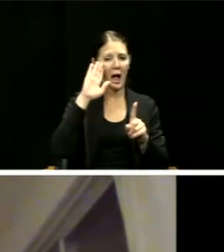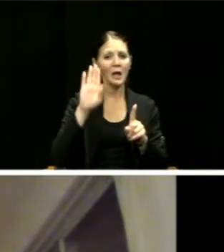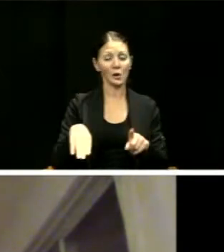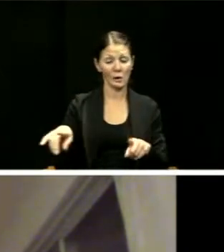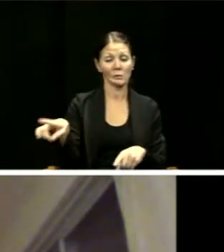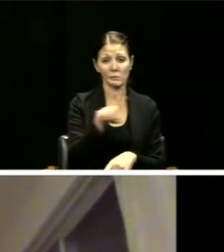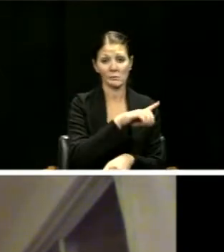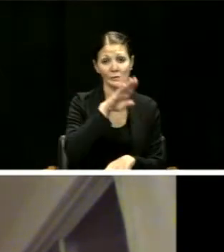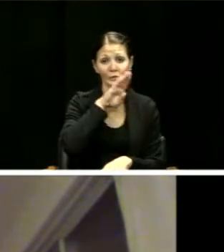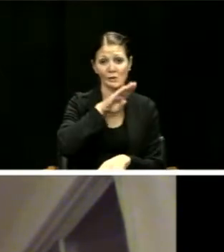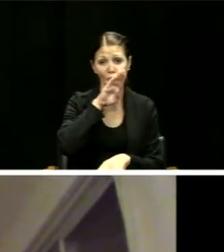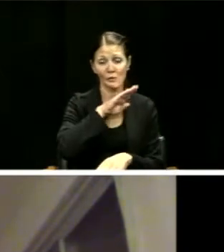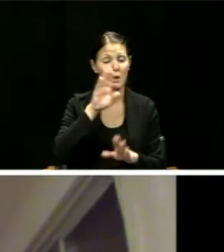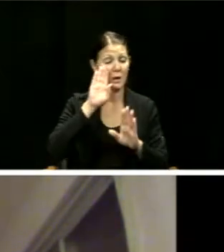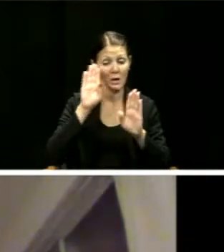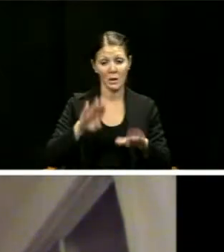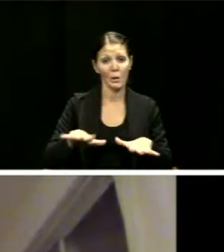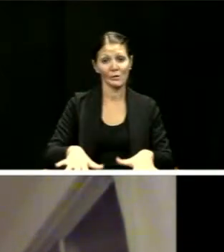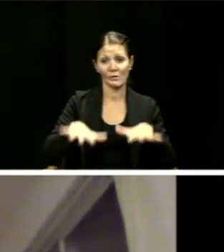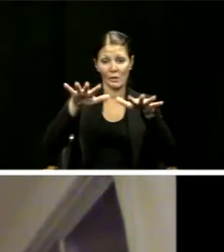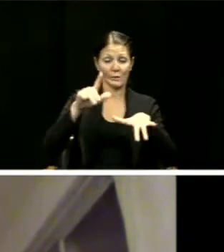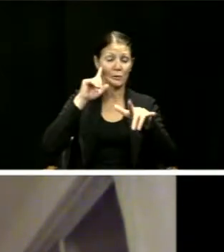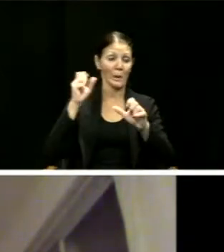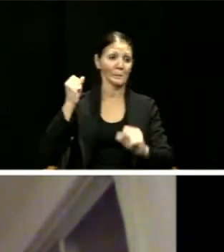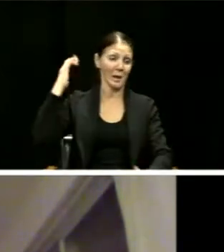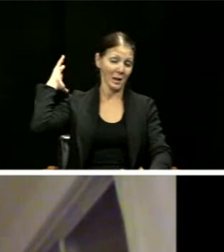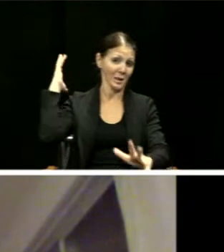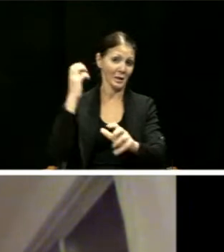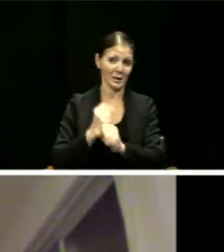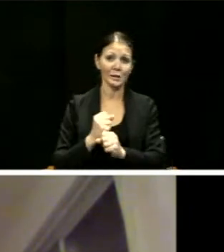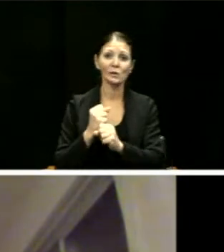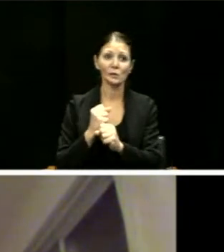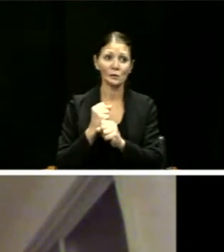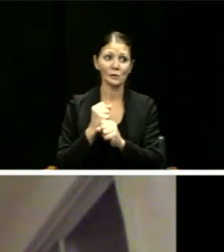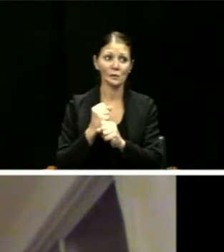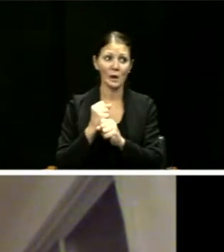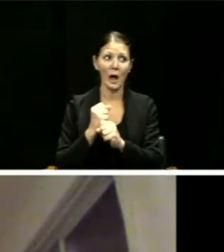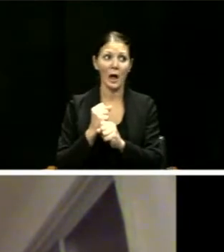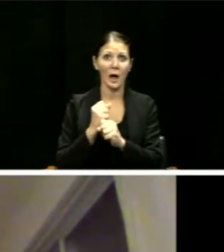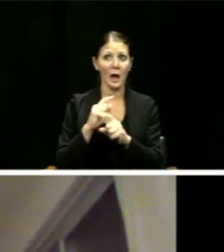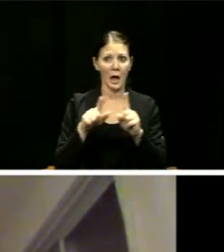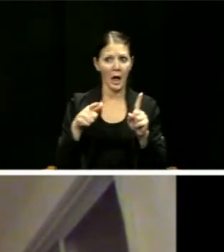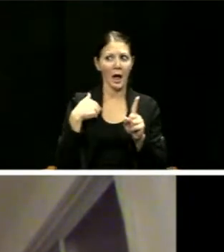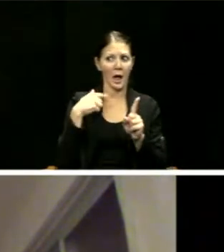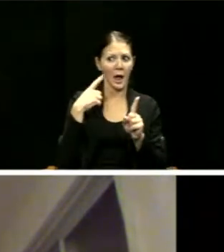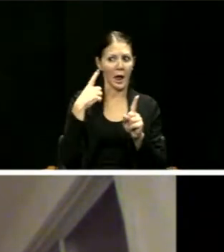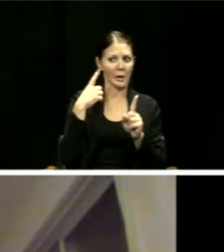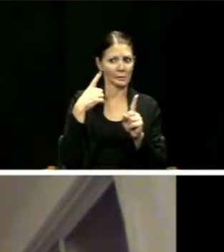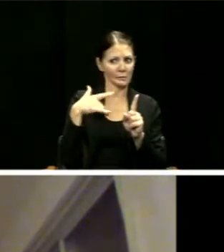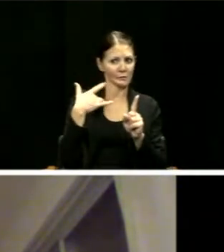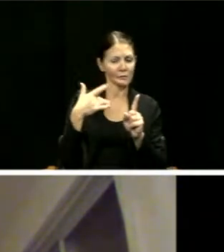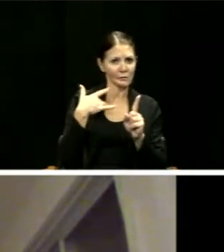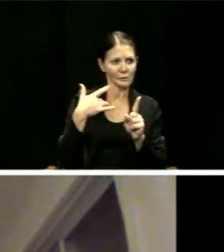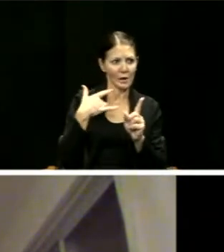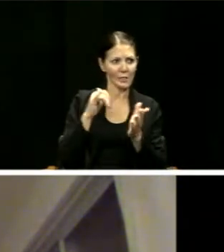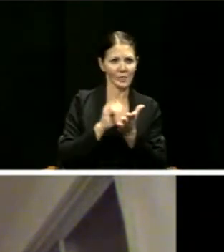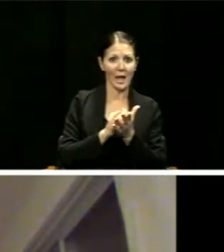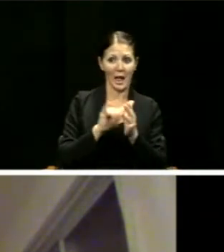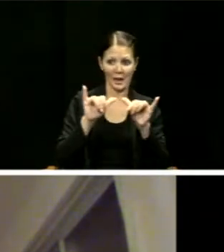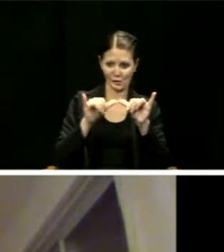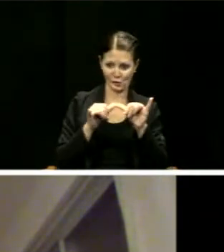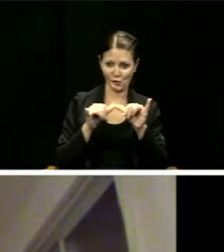frustration. I'm sure that the flooding's been going on for years, but, it was, I think, predominantly brought to like the,